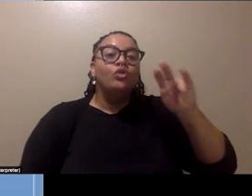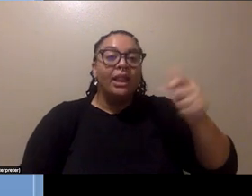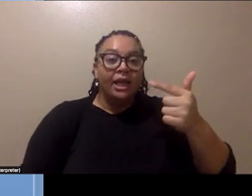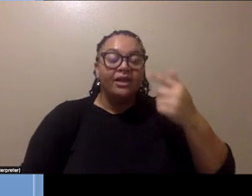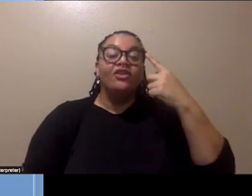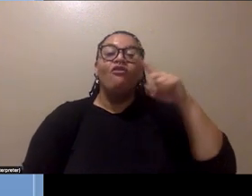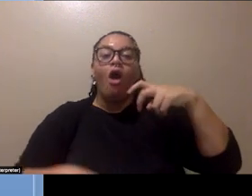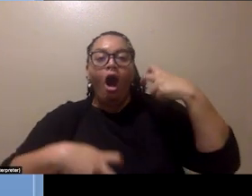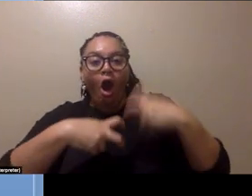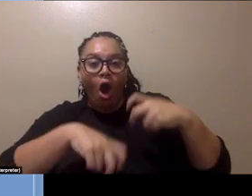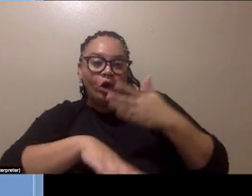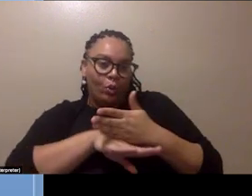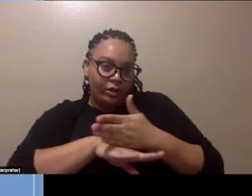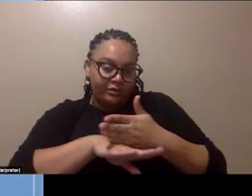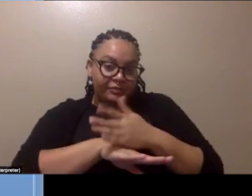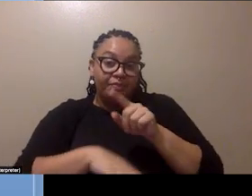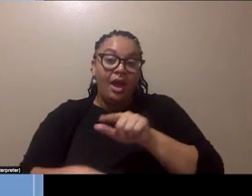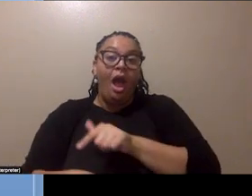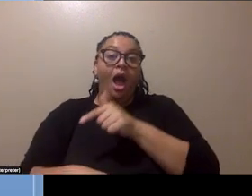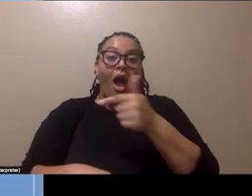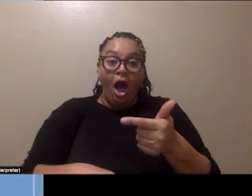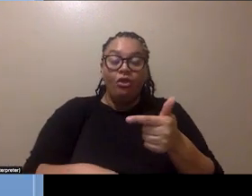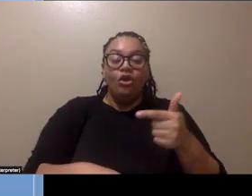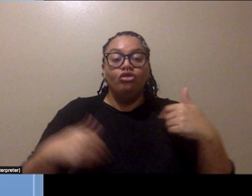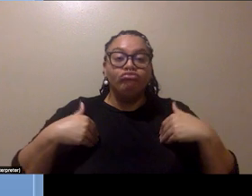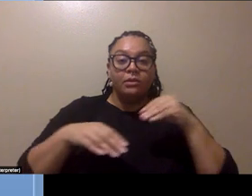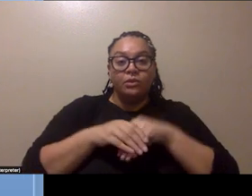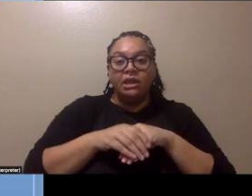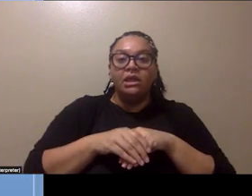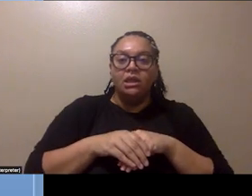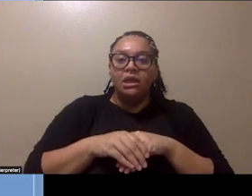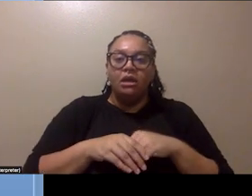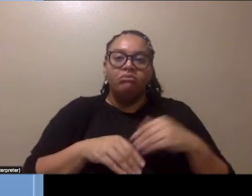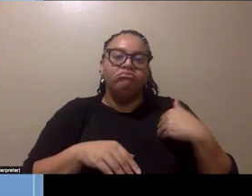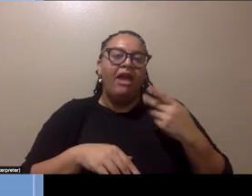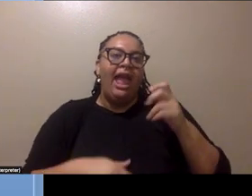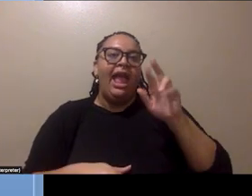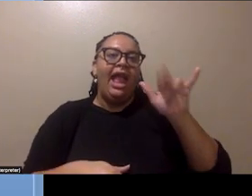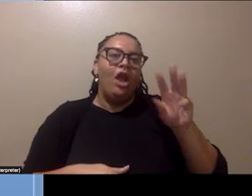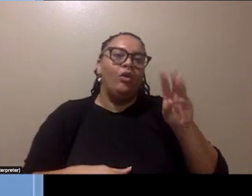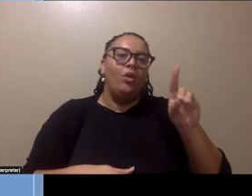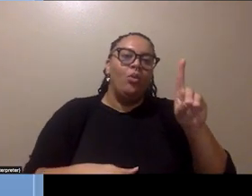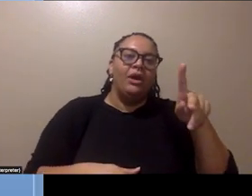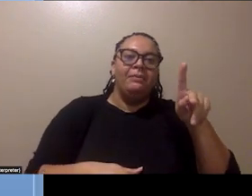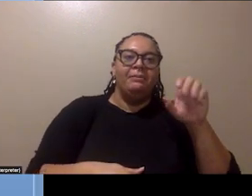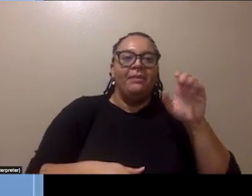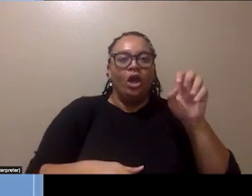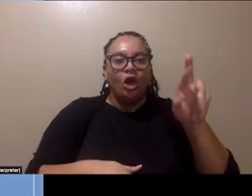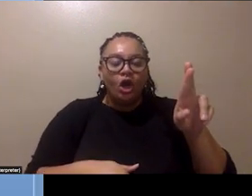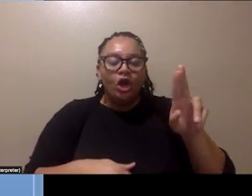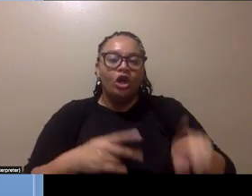well designed for drilling through hard wood. Other species in this category include northern flicker, hairy